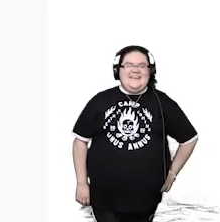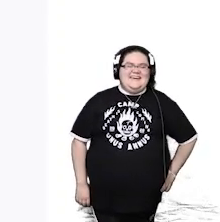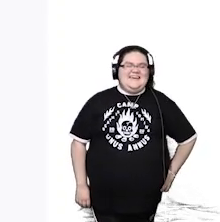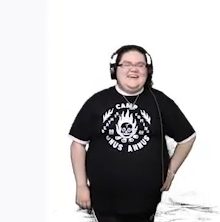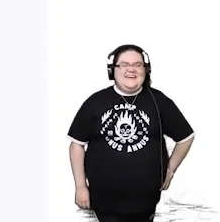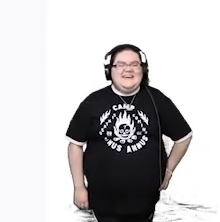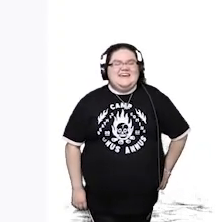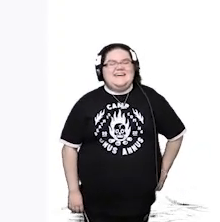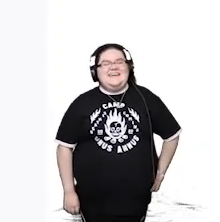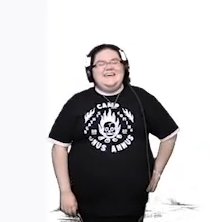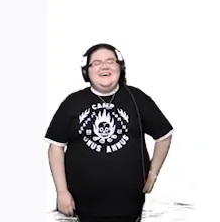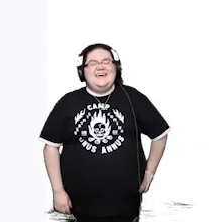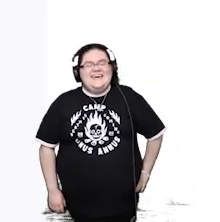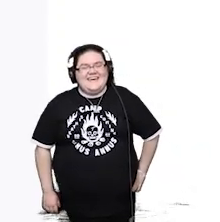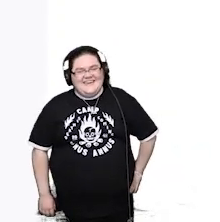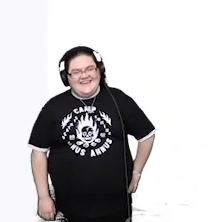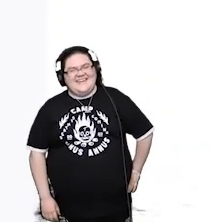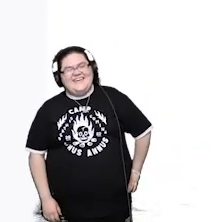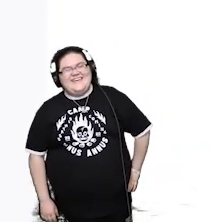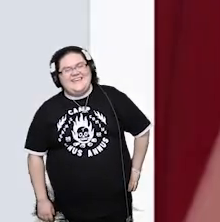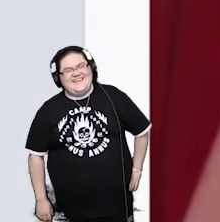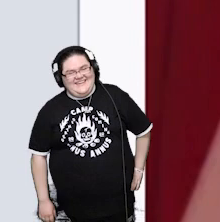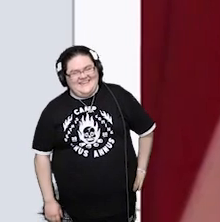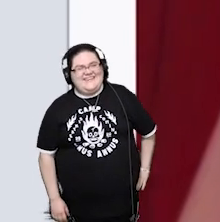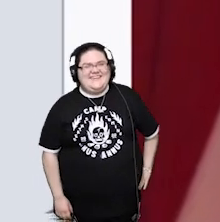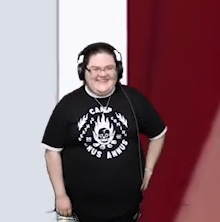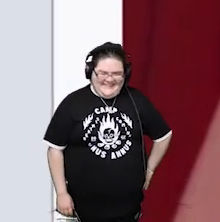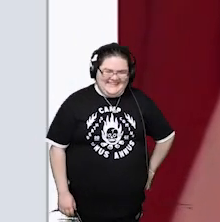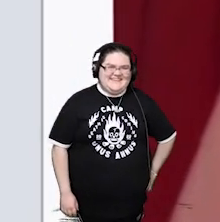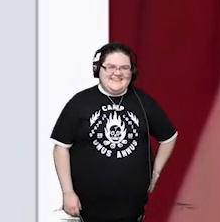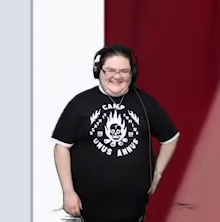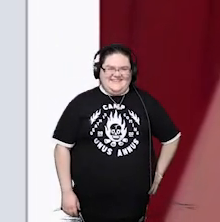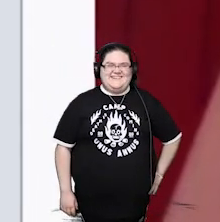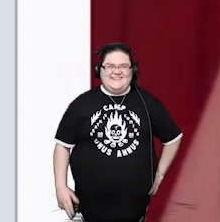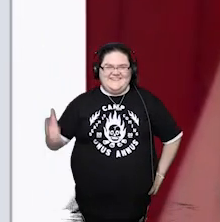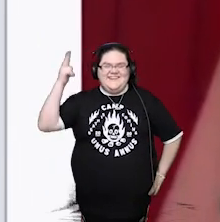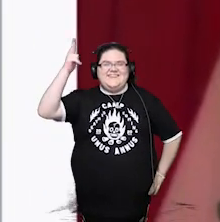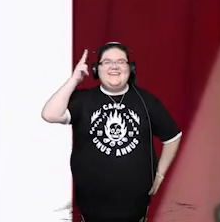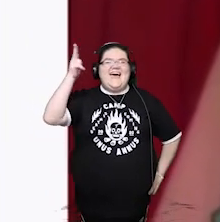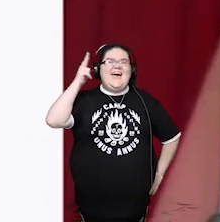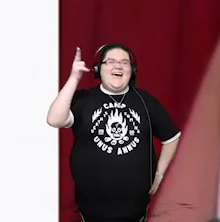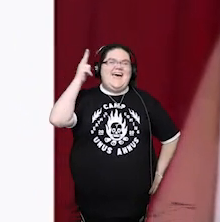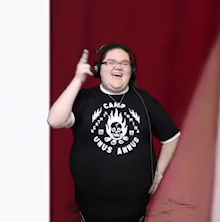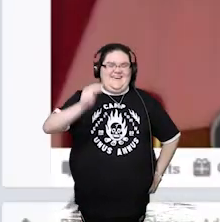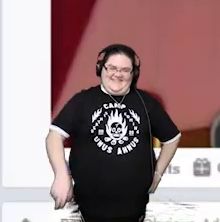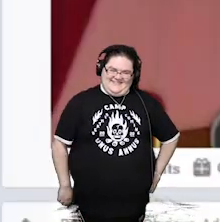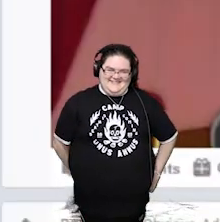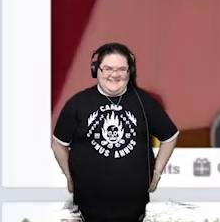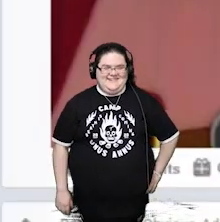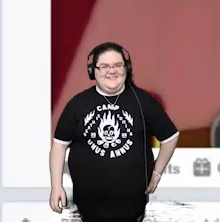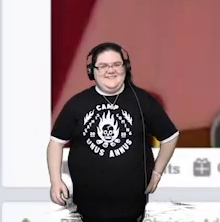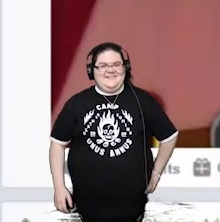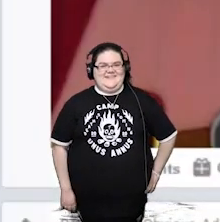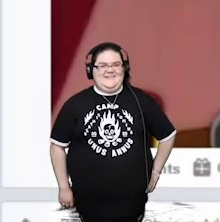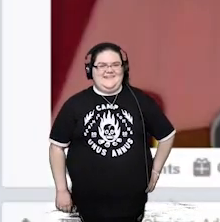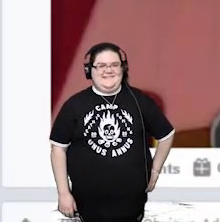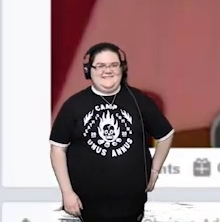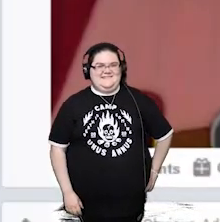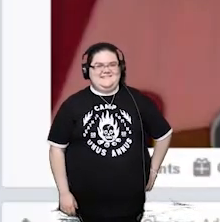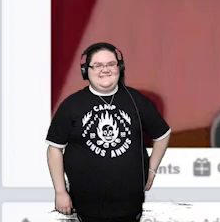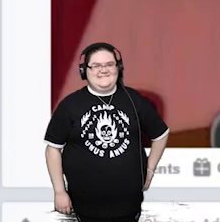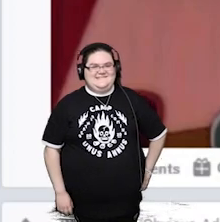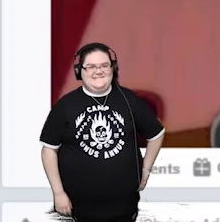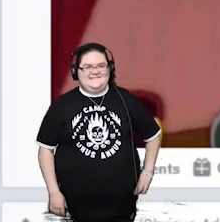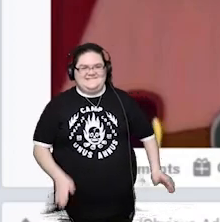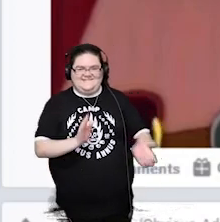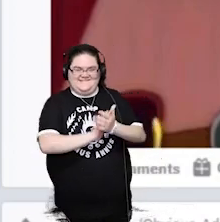dumb places that exist on the internet. It's very true. We need more IRL videos from Vic. Yeah. You know what? Get some suggestions on the Reddit for me